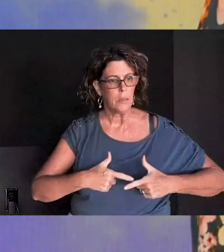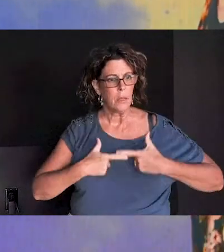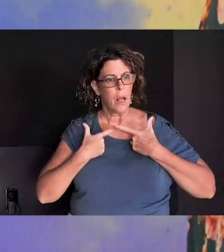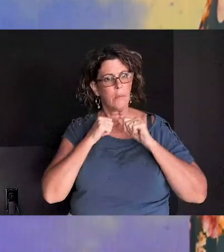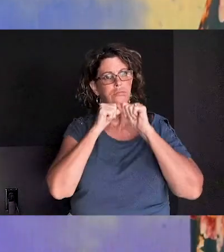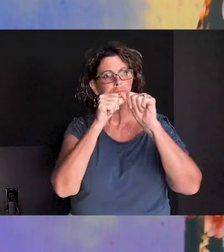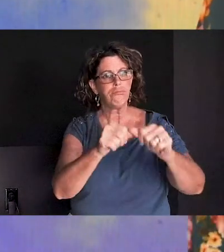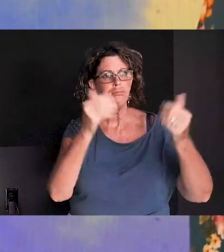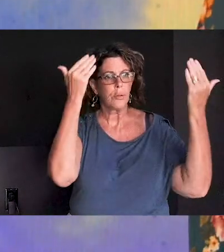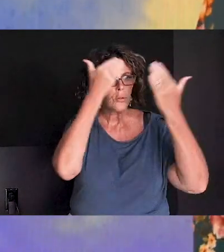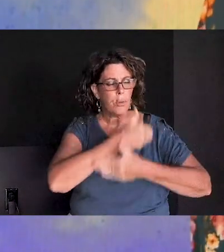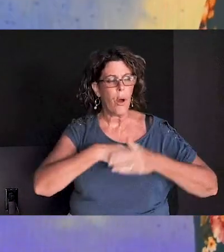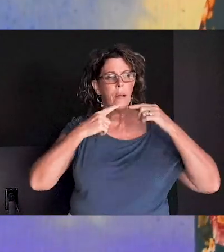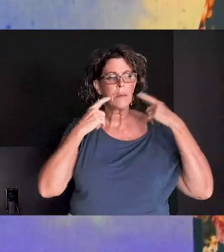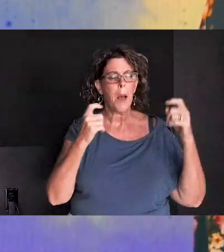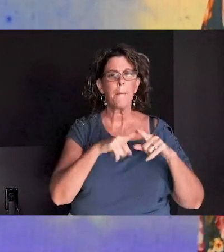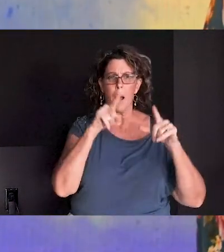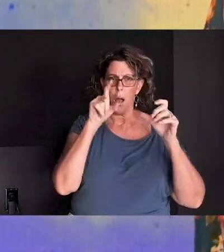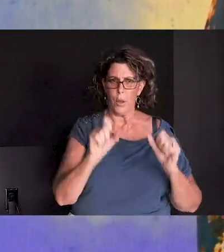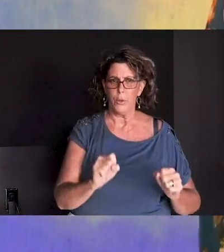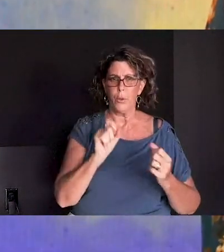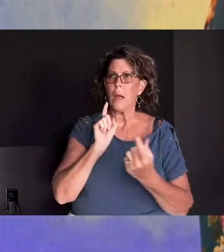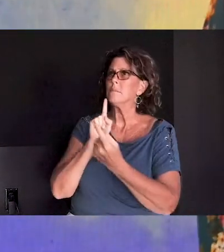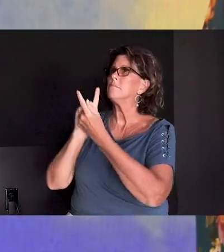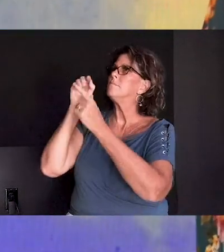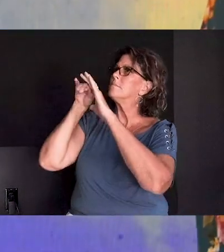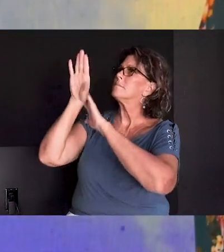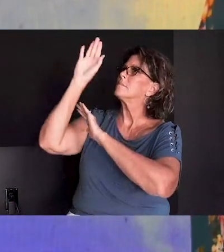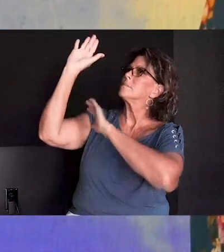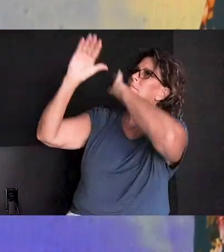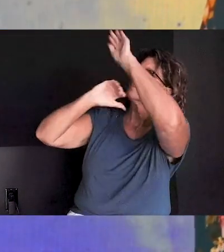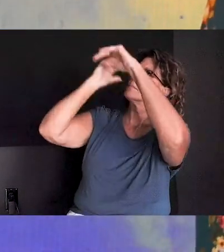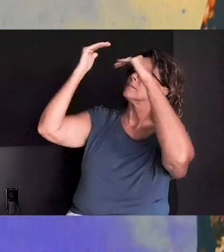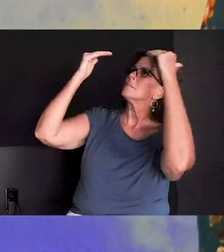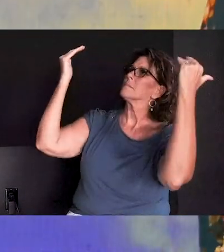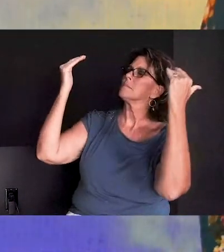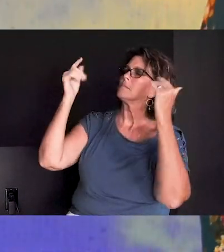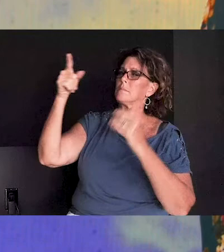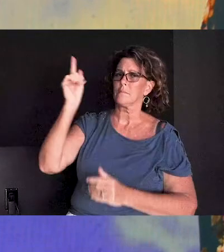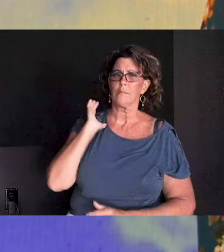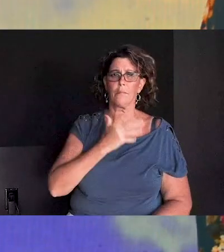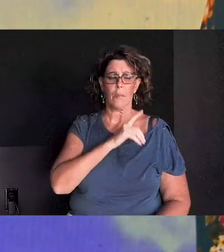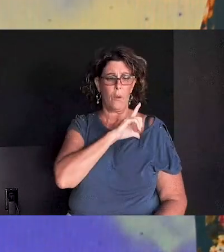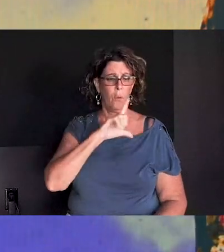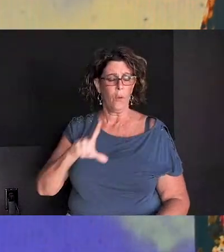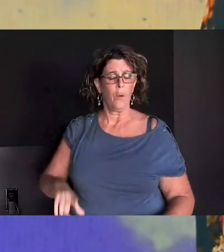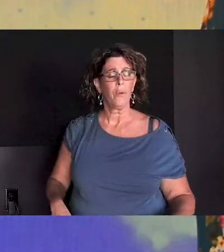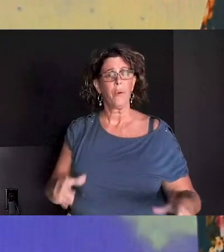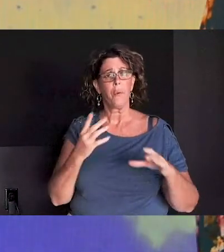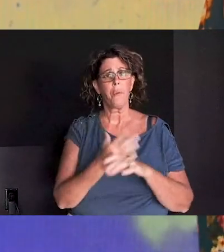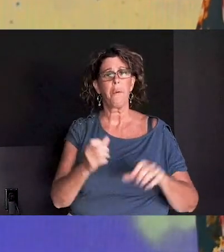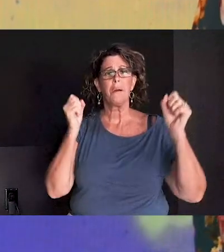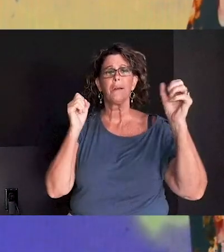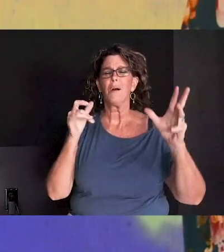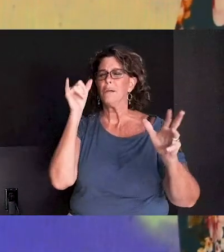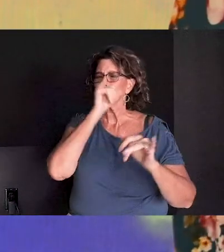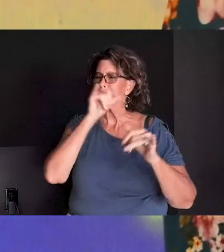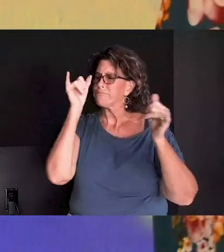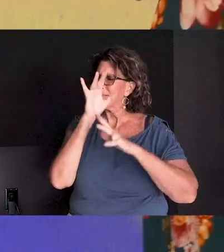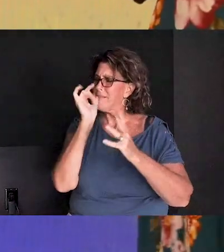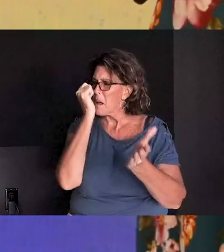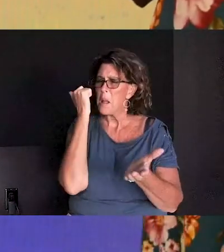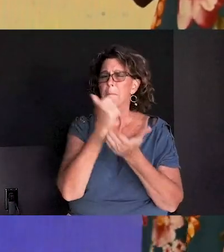longer, but we can walk in the light that is ours because of the finished work of our Savior on the cross? Amen and